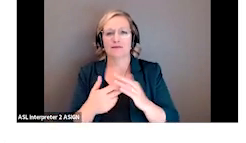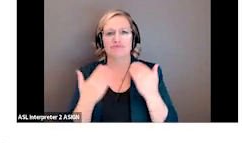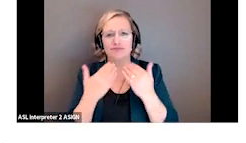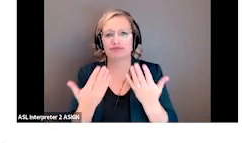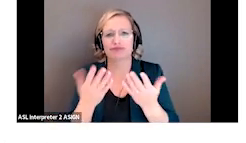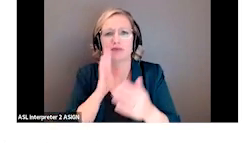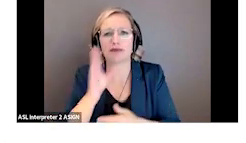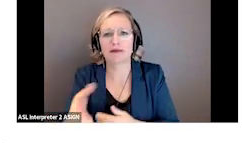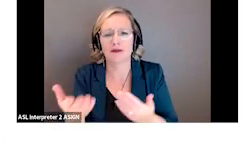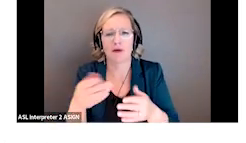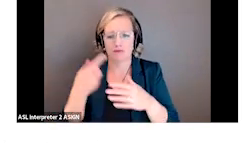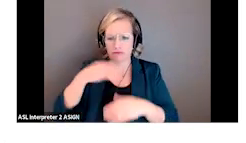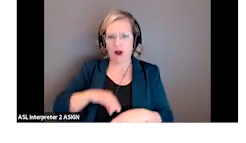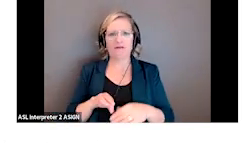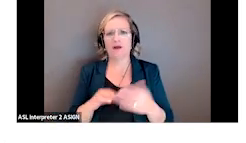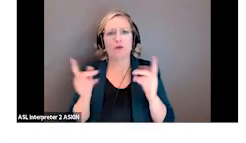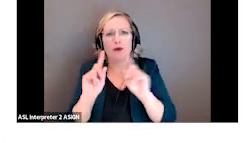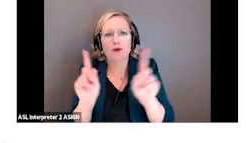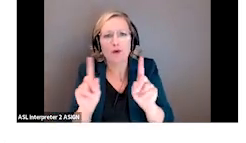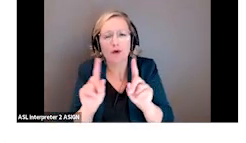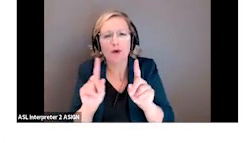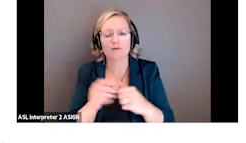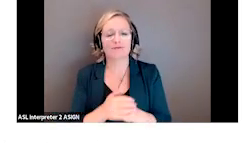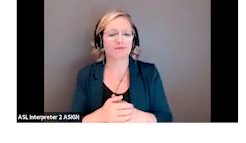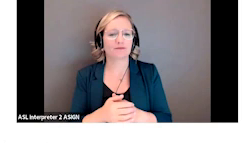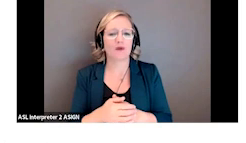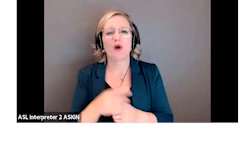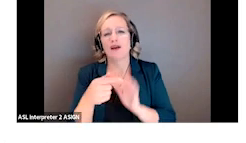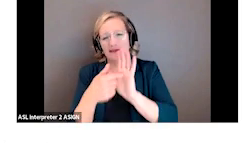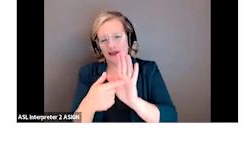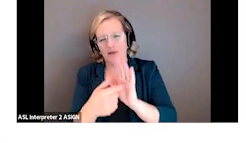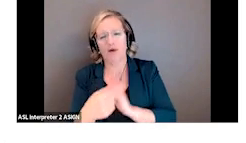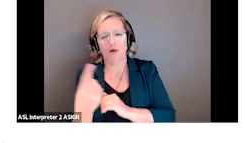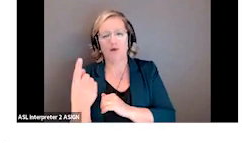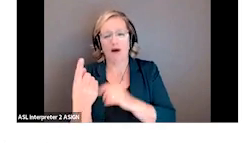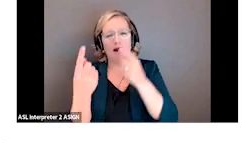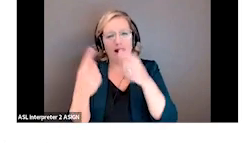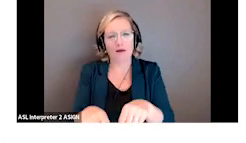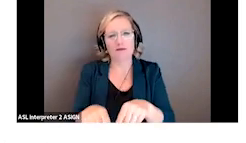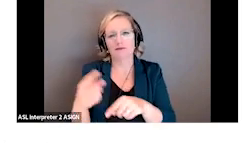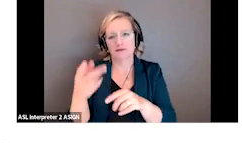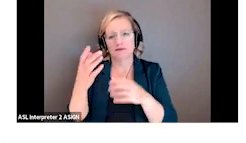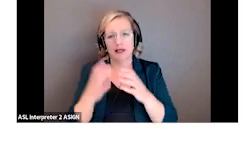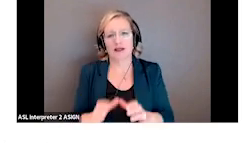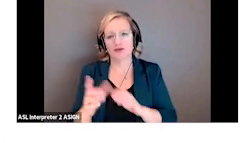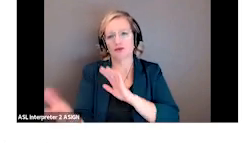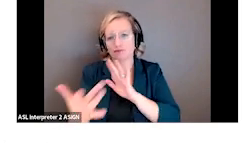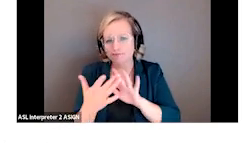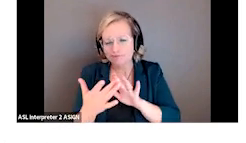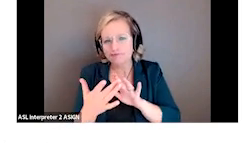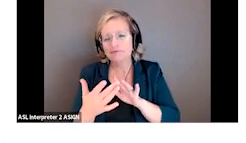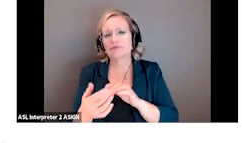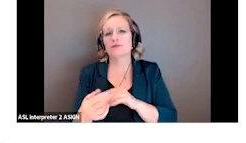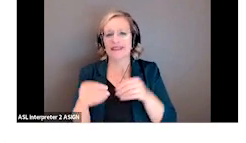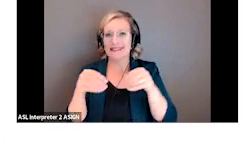some clients where they come to me and they're selling a 1-pack of Oreo cookies, a similar type of product. And when we dig into the numbers,